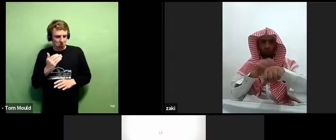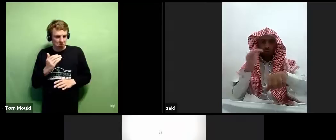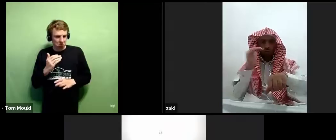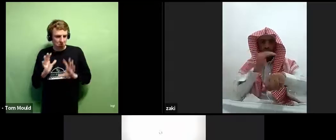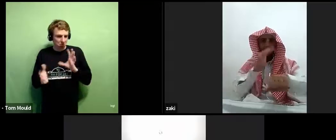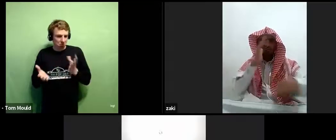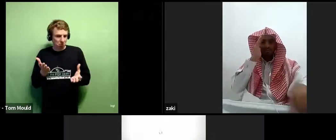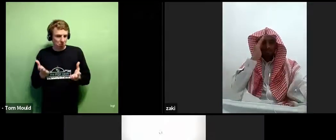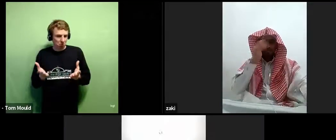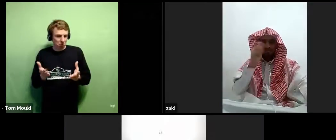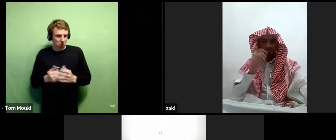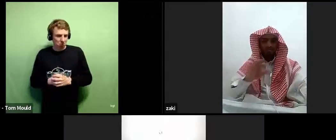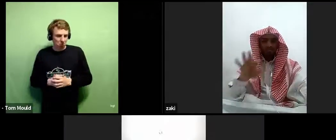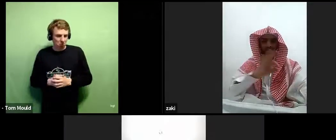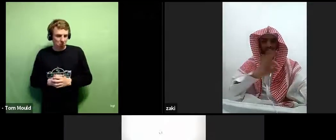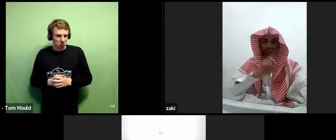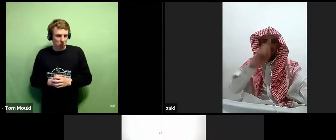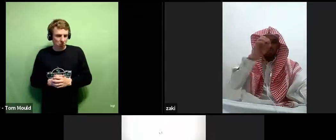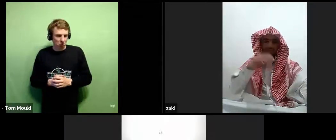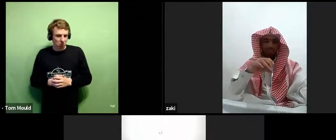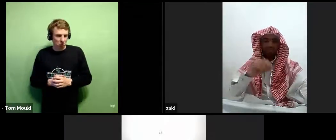You can carry on a little. Assalamu alaikum warahmatullahi.